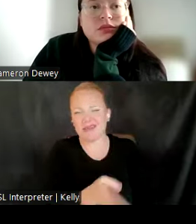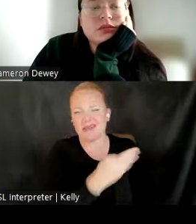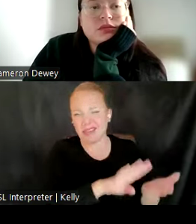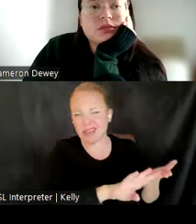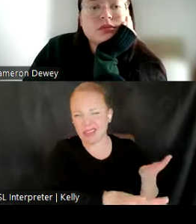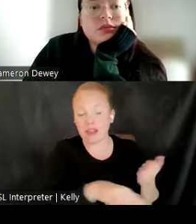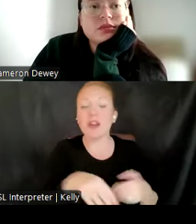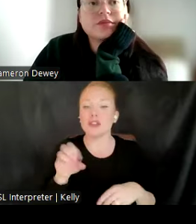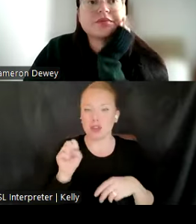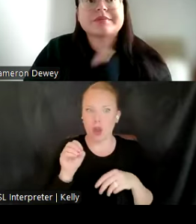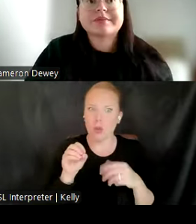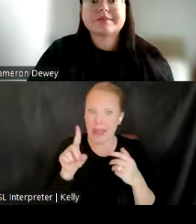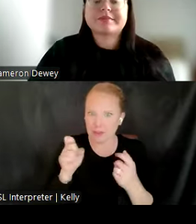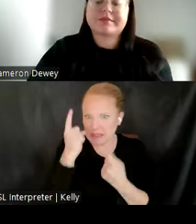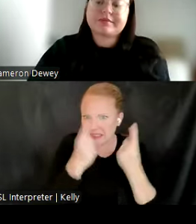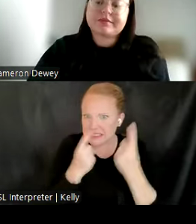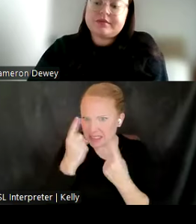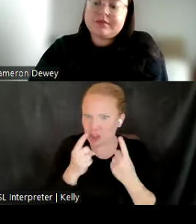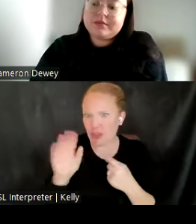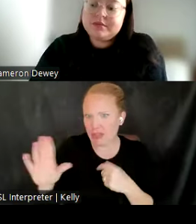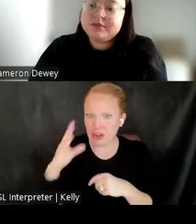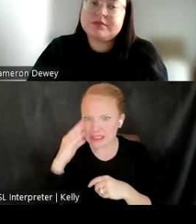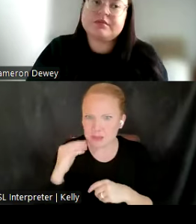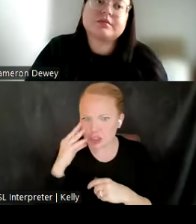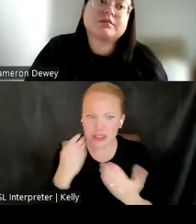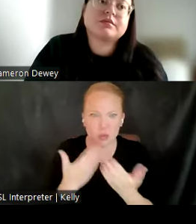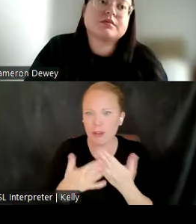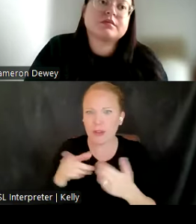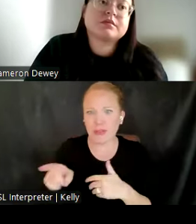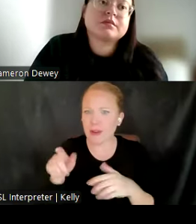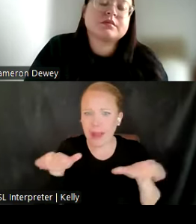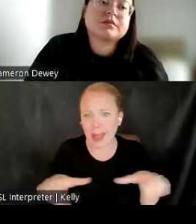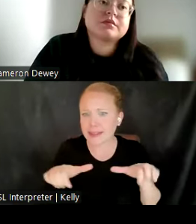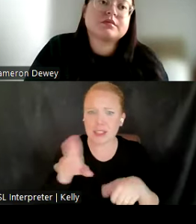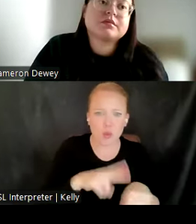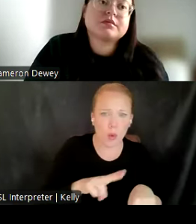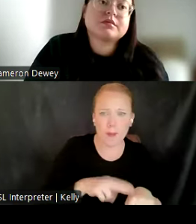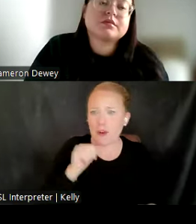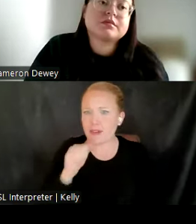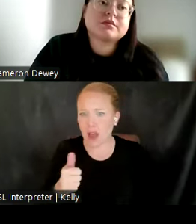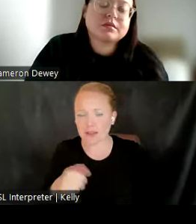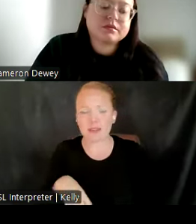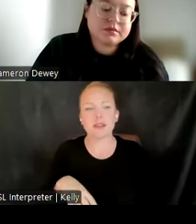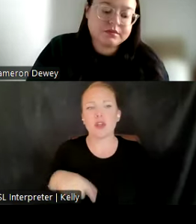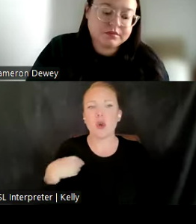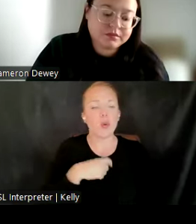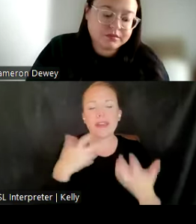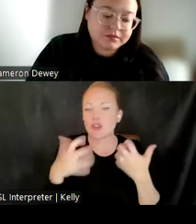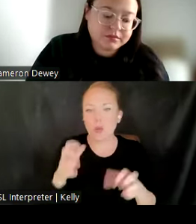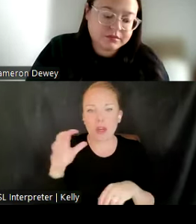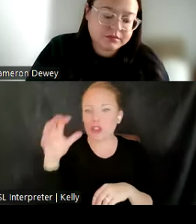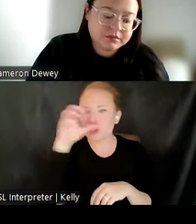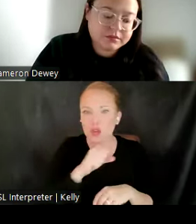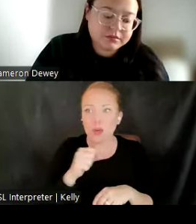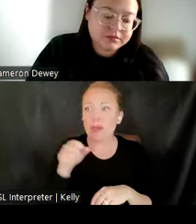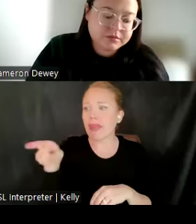continue on with the neurobiology of trauma, right? We obviously, like I just said, don't want to assume that someone is not being